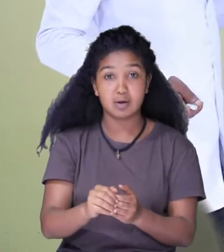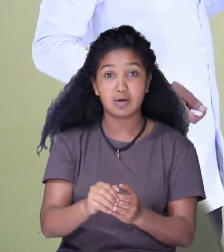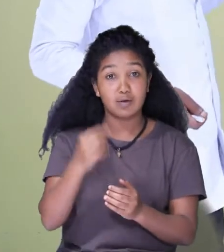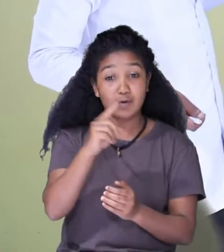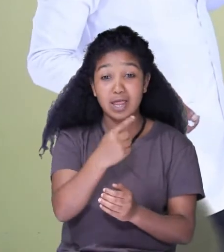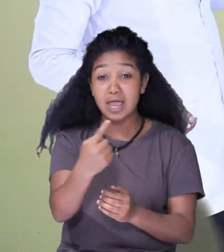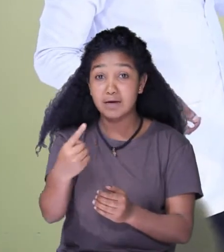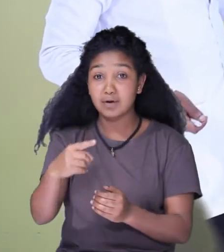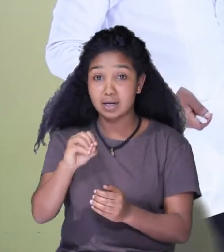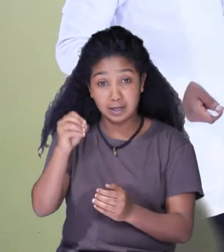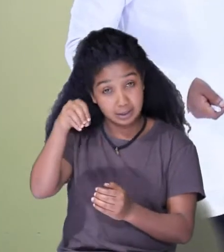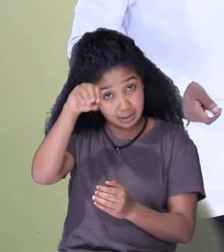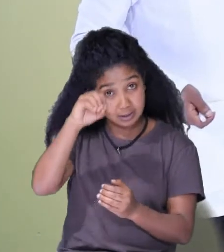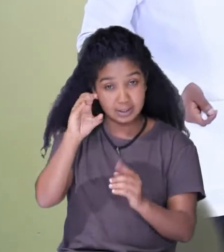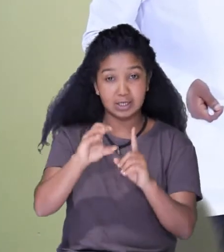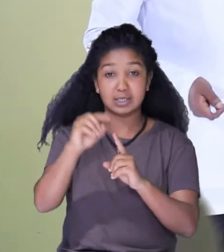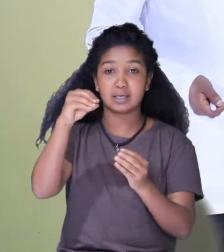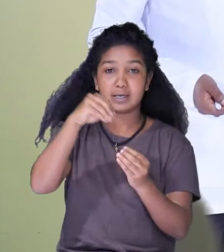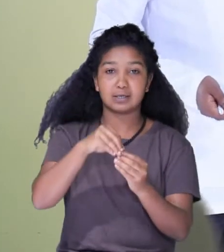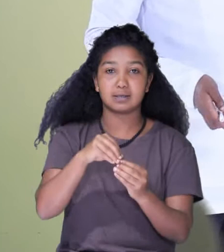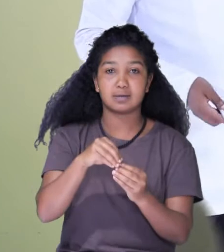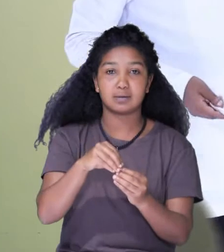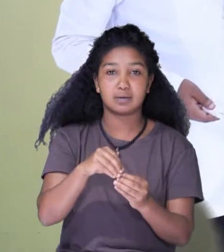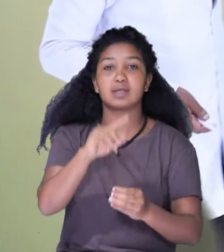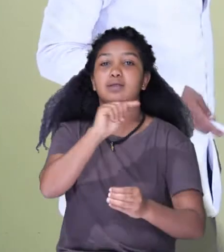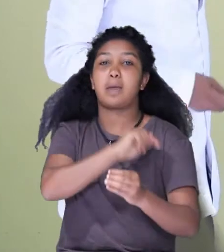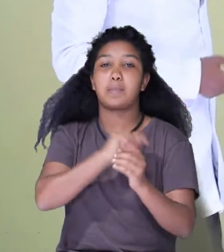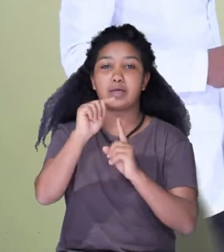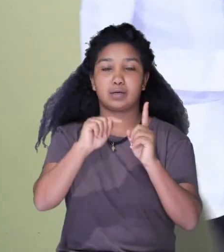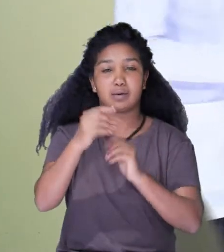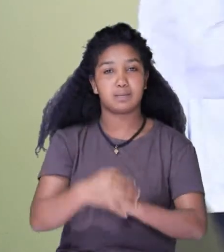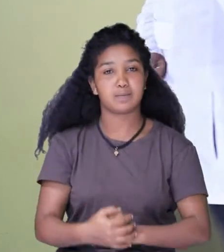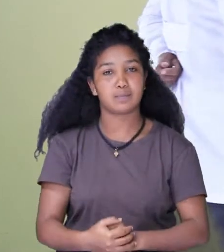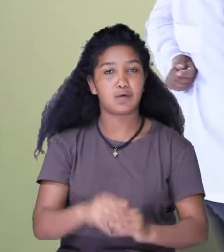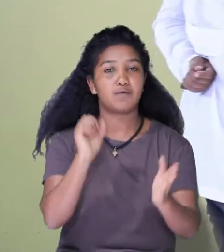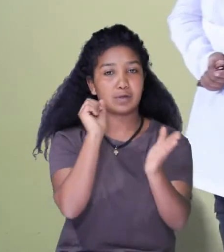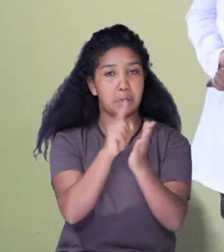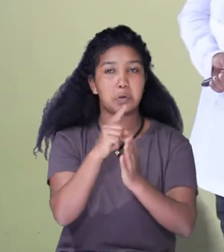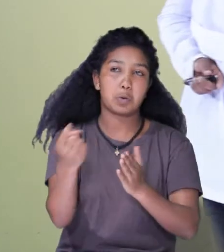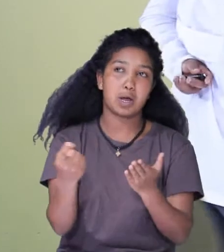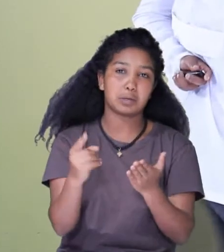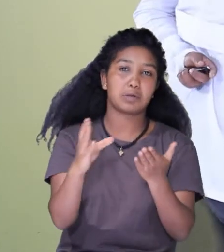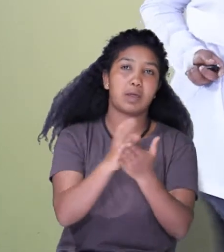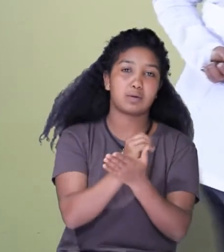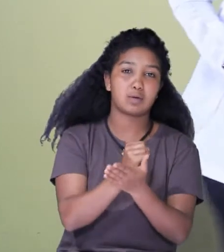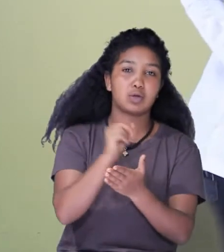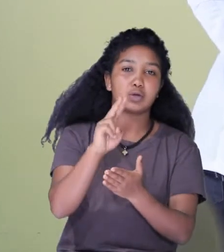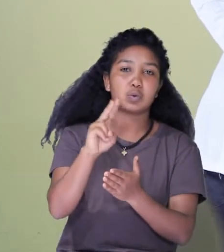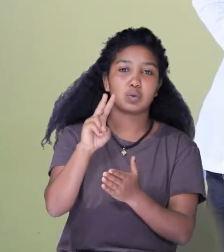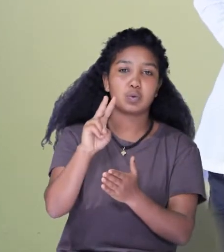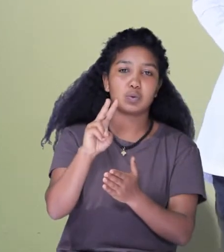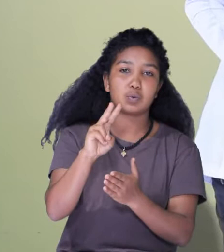for every degree Celsius increase in temperature. For example, you can take also 2